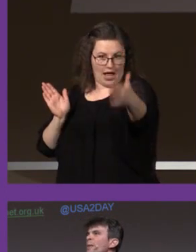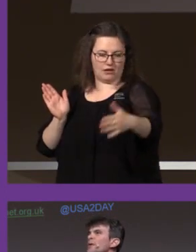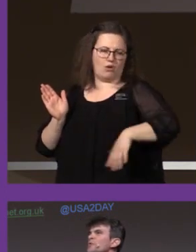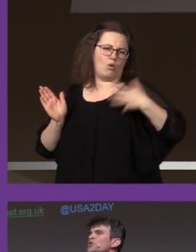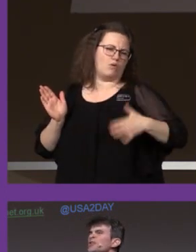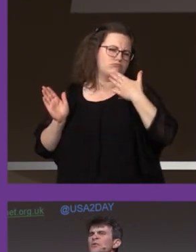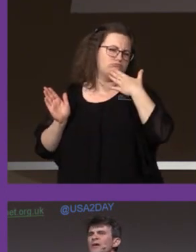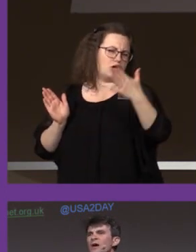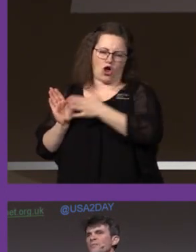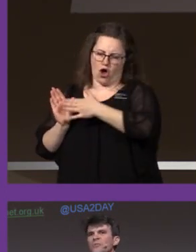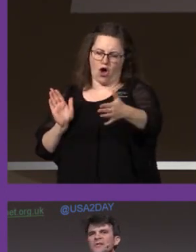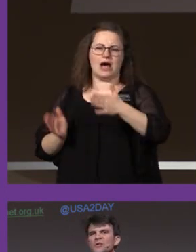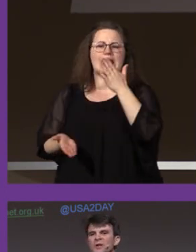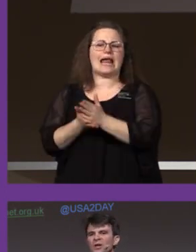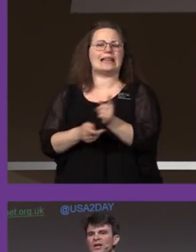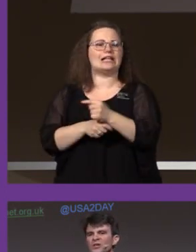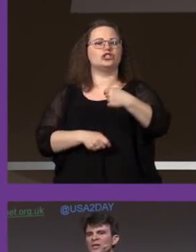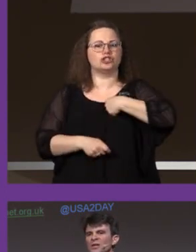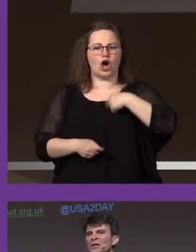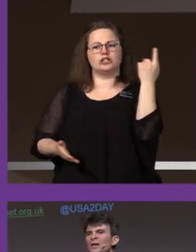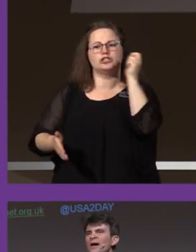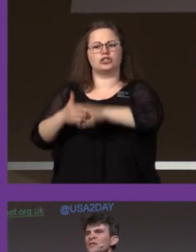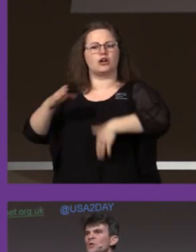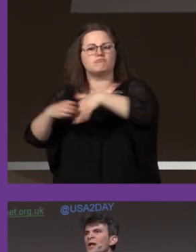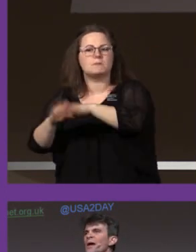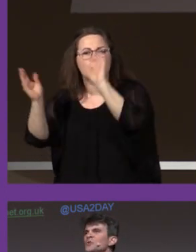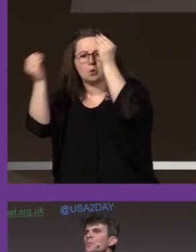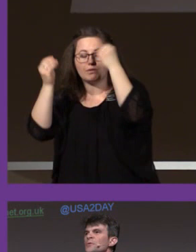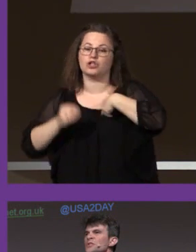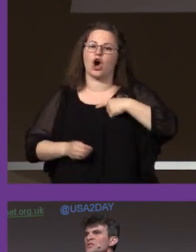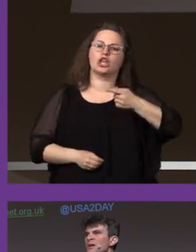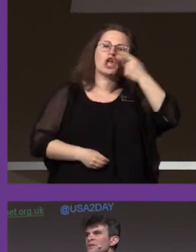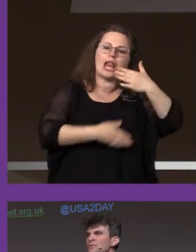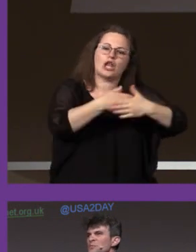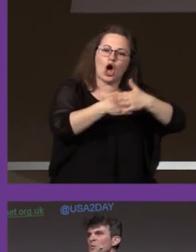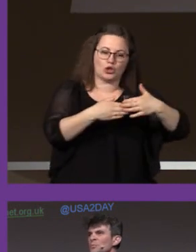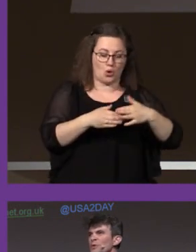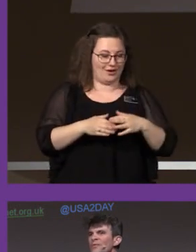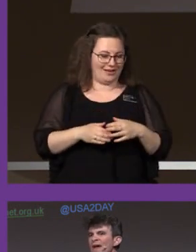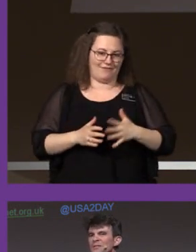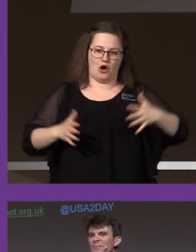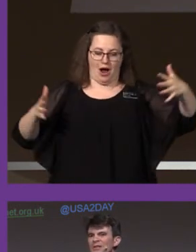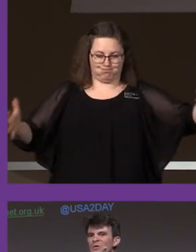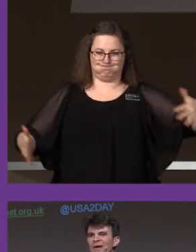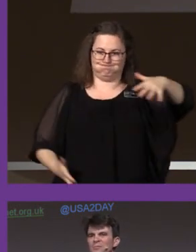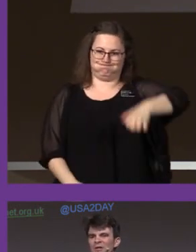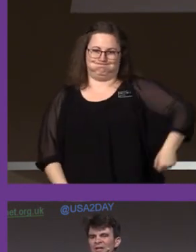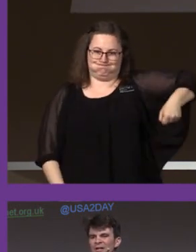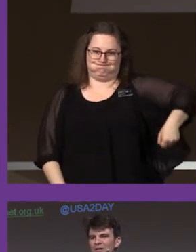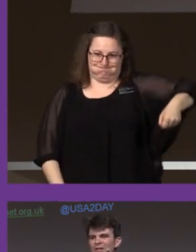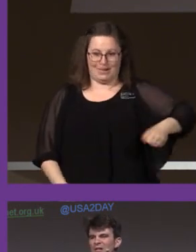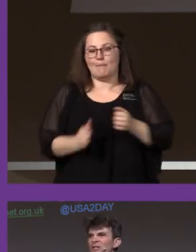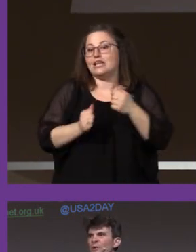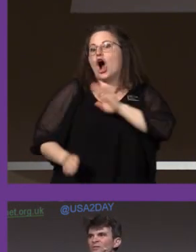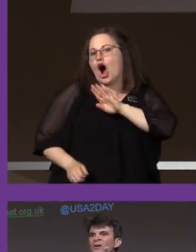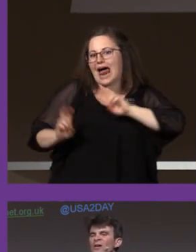good time. It was just the right time for me to do my education. I had a talking laptop. It was the size of a small suitcase, but